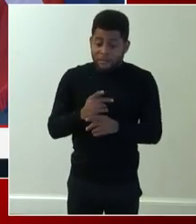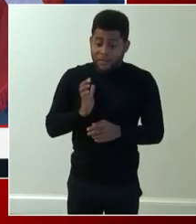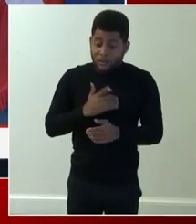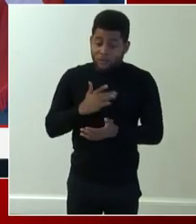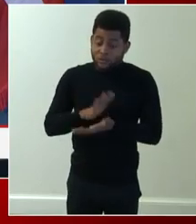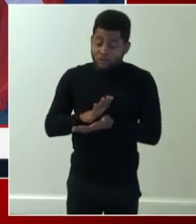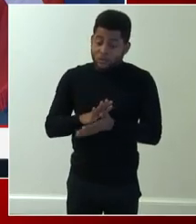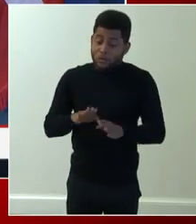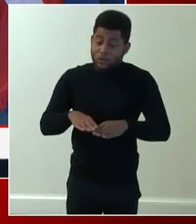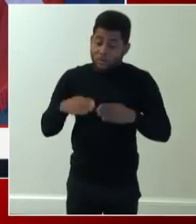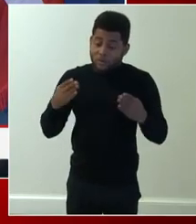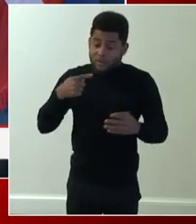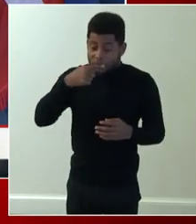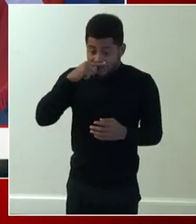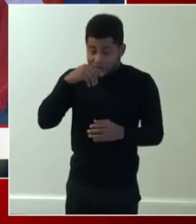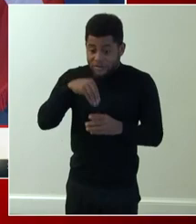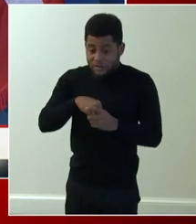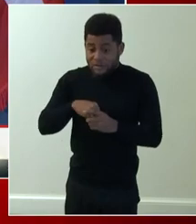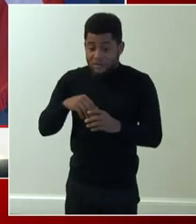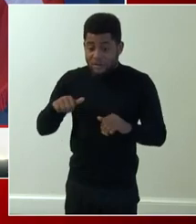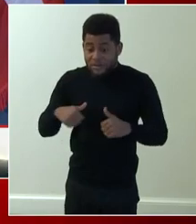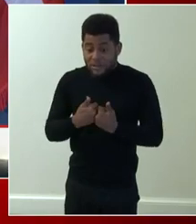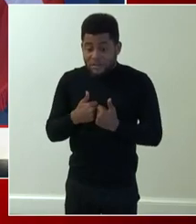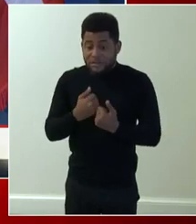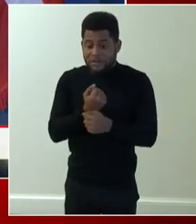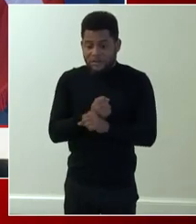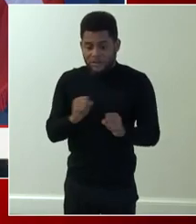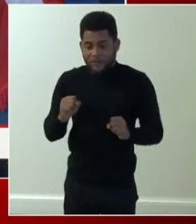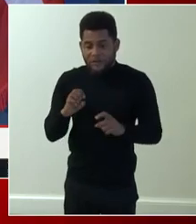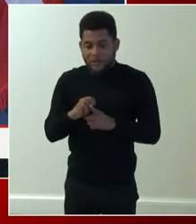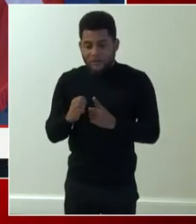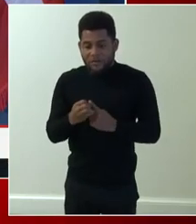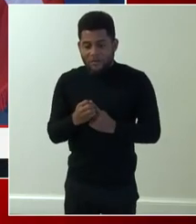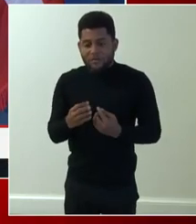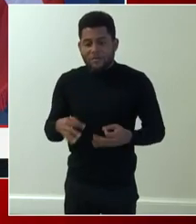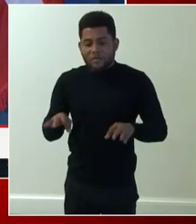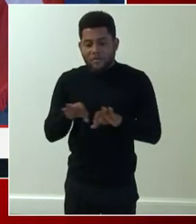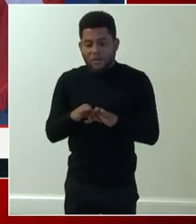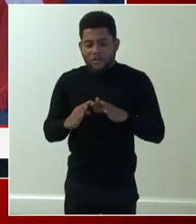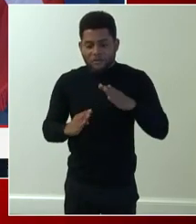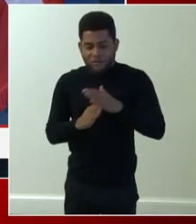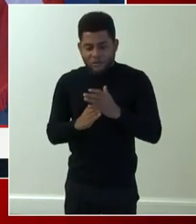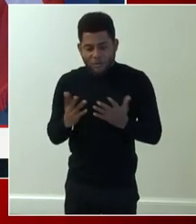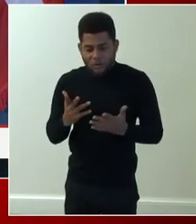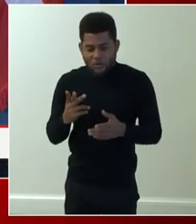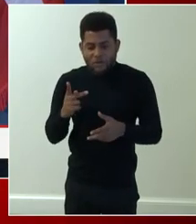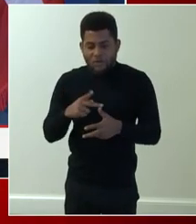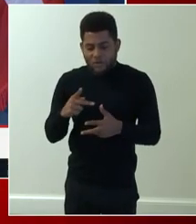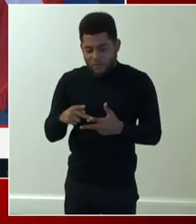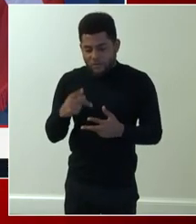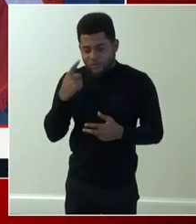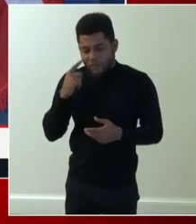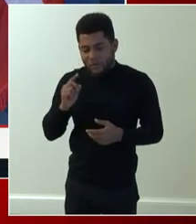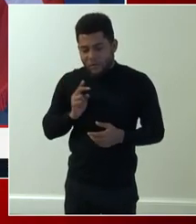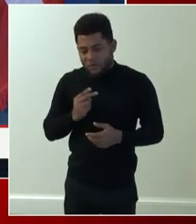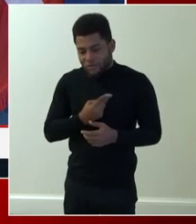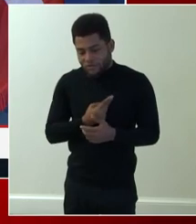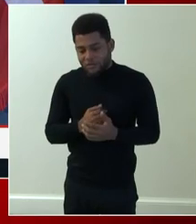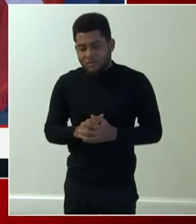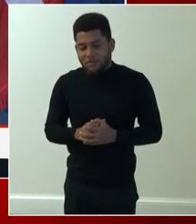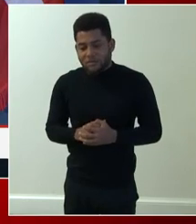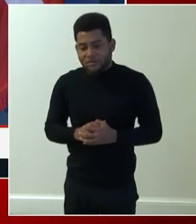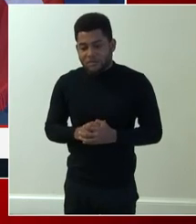our kids in challenging, safe environments in their schools is a top priority for our government. We don't